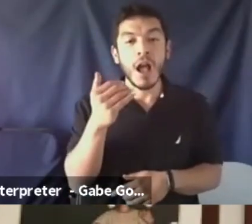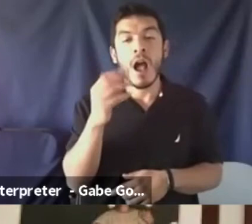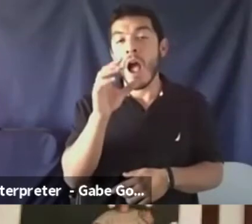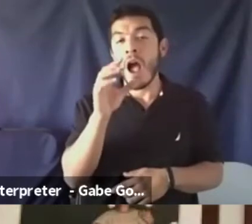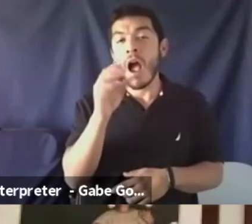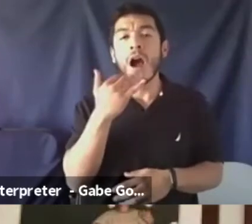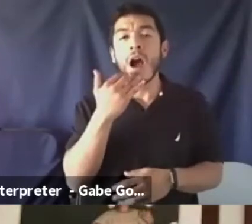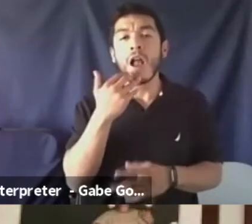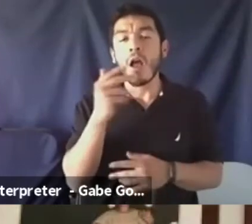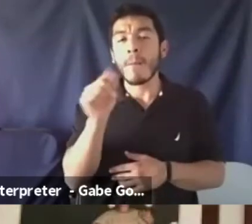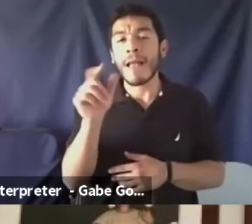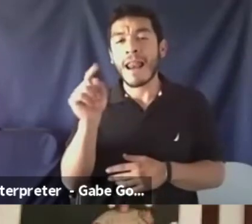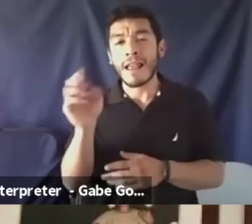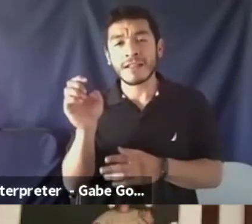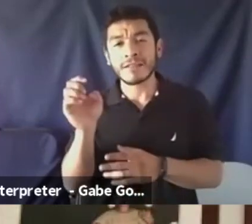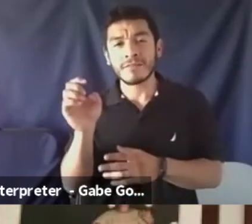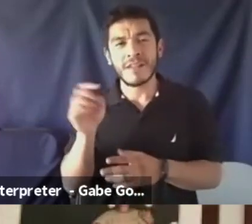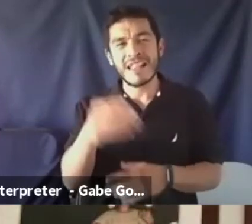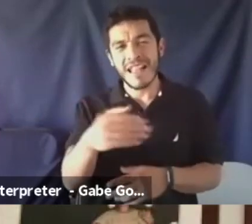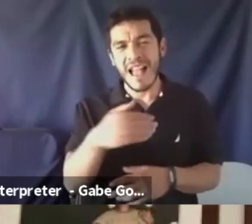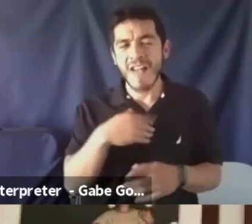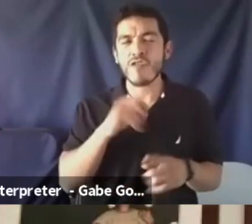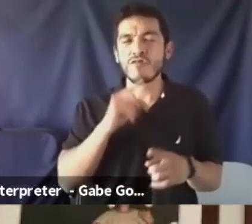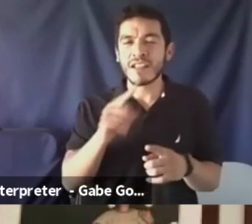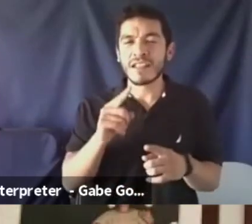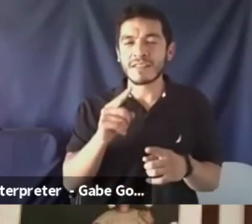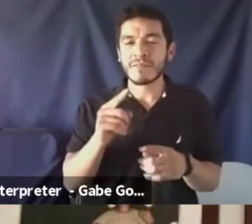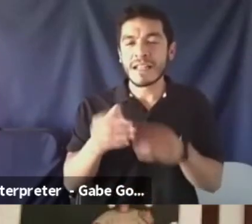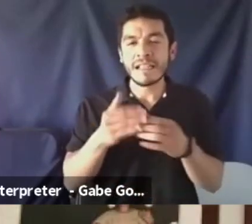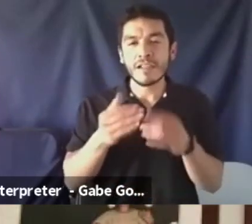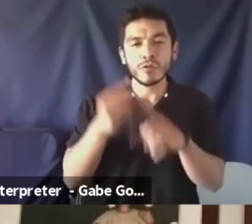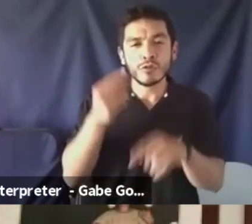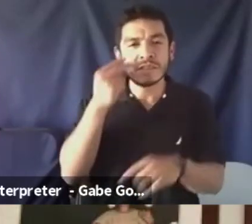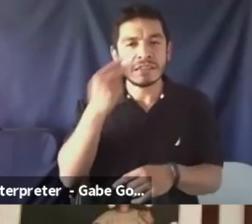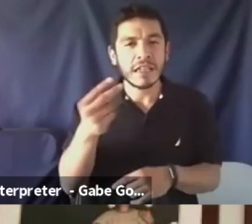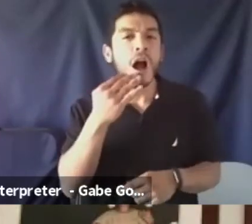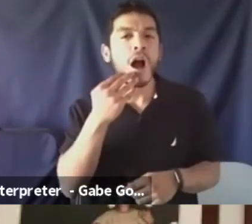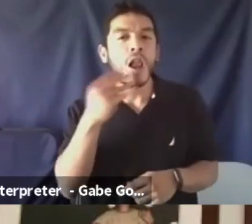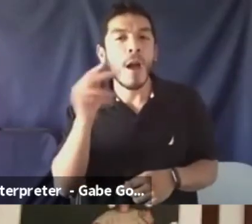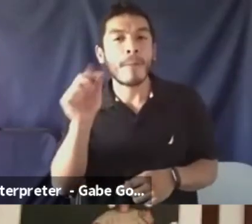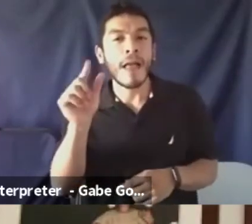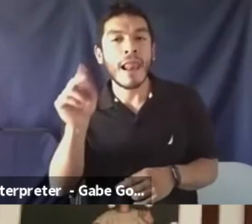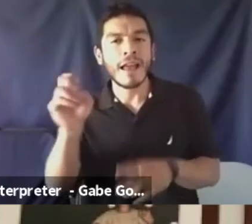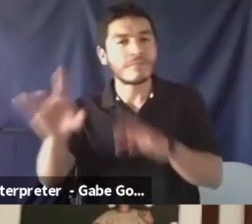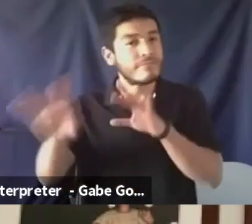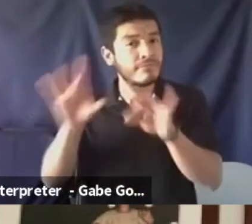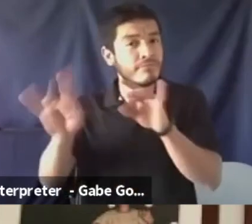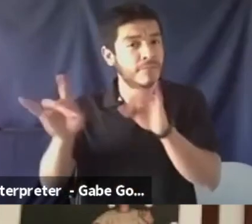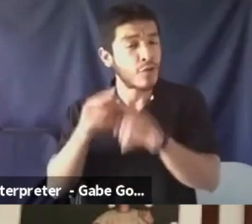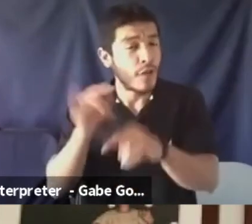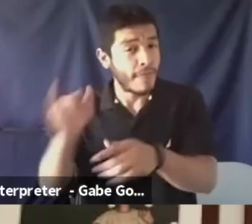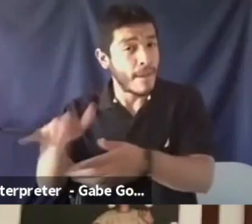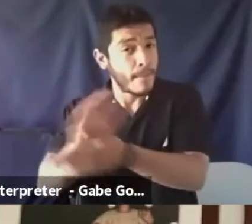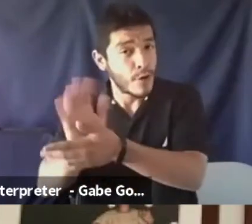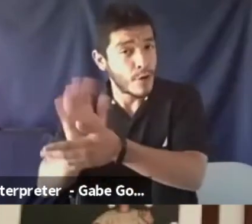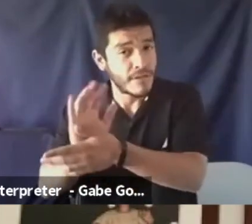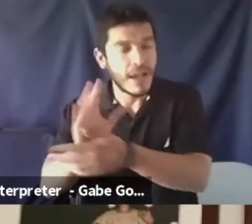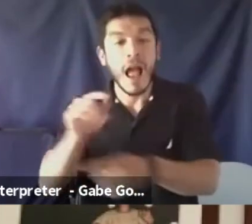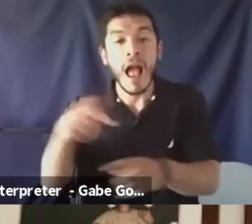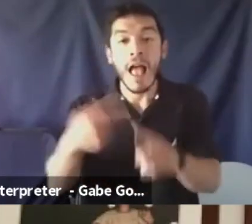so there was a distinctive color palette to the movie, and then you had to